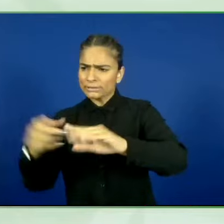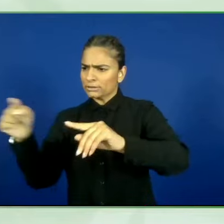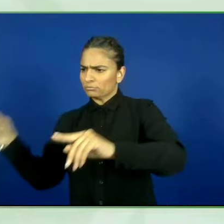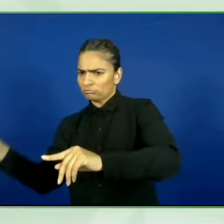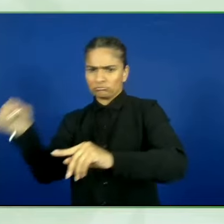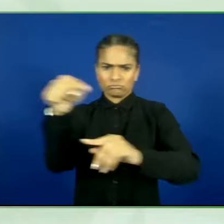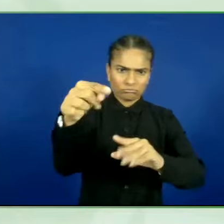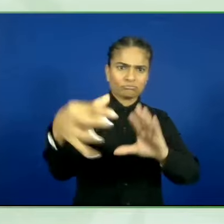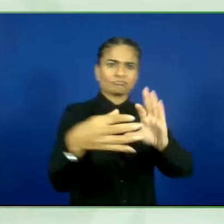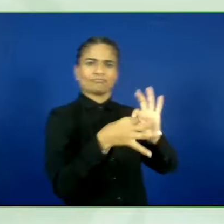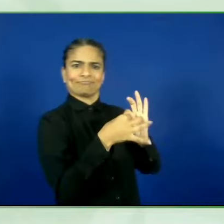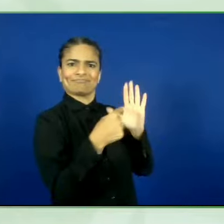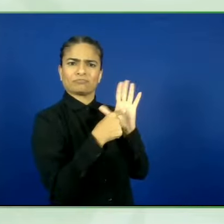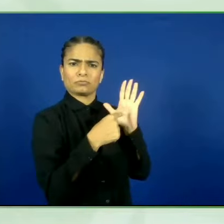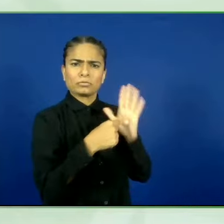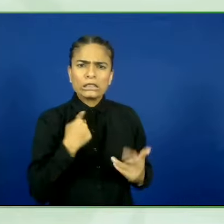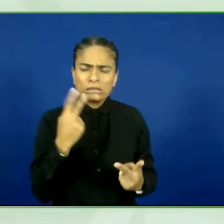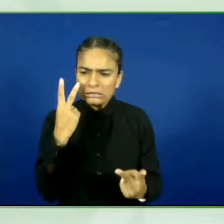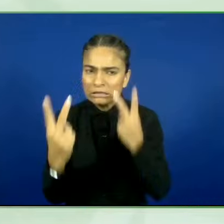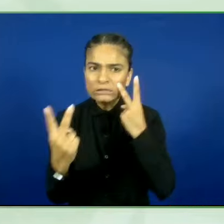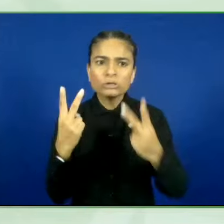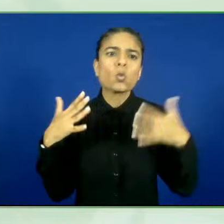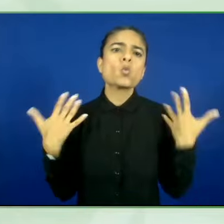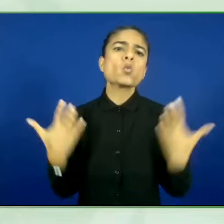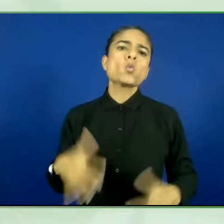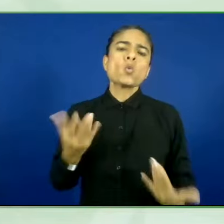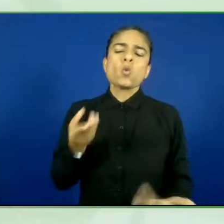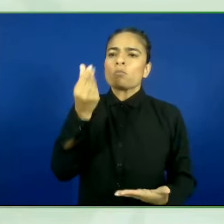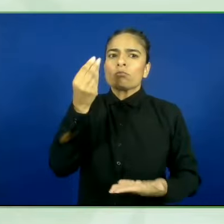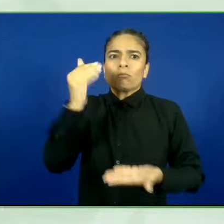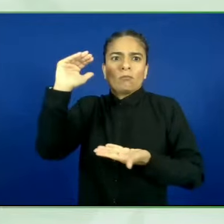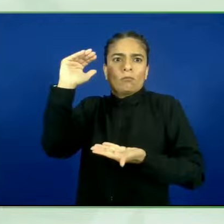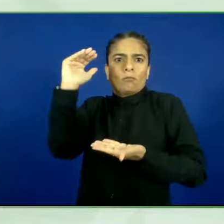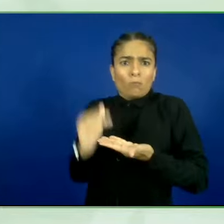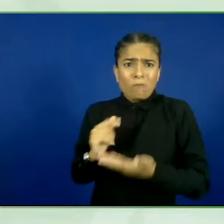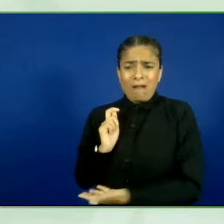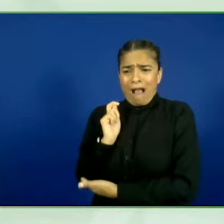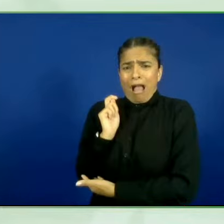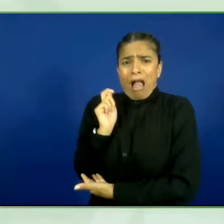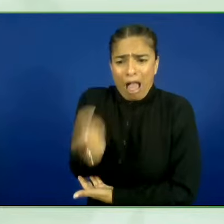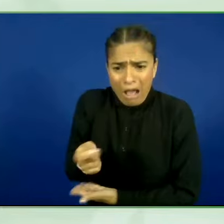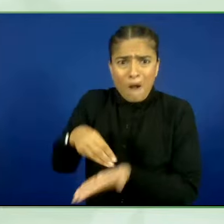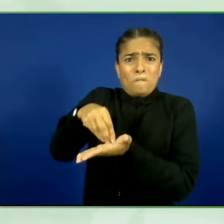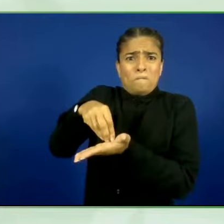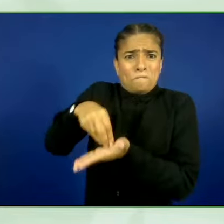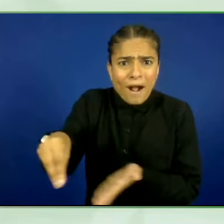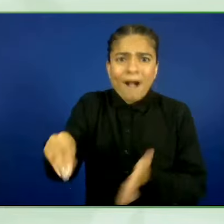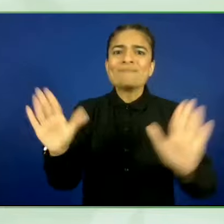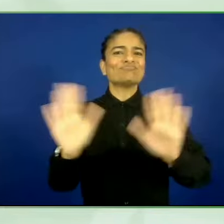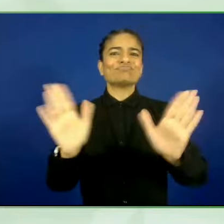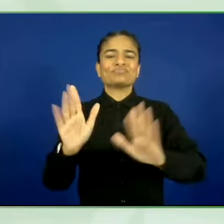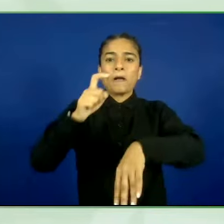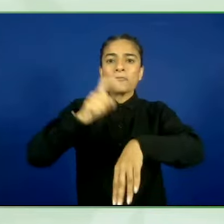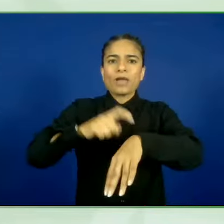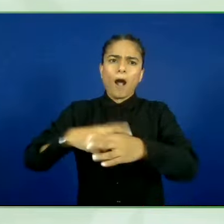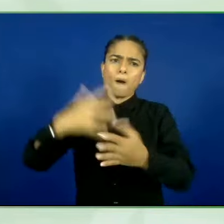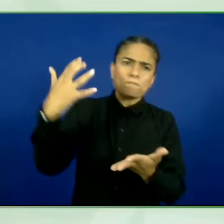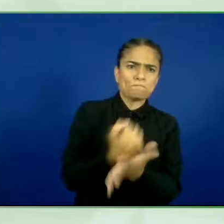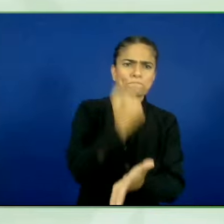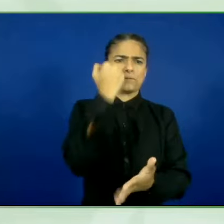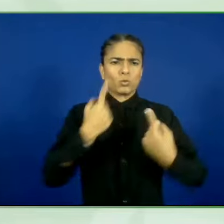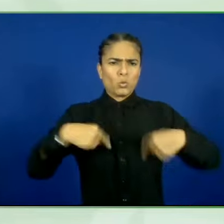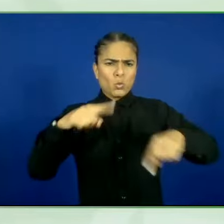greater part of the time, if we were to do case management using different specialists, it requires more costs to be able to have the